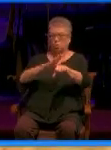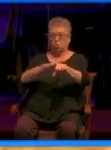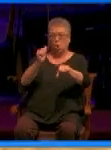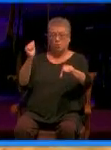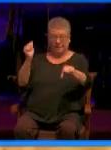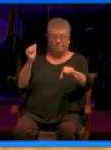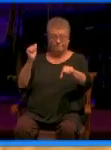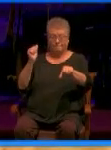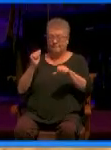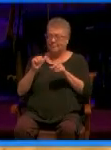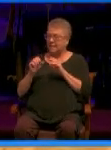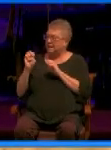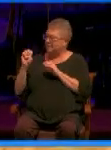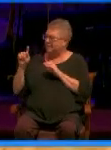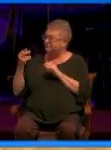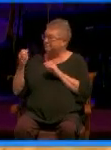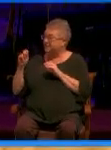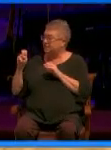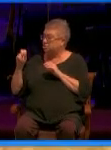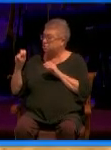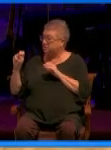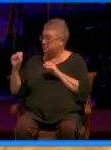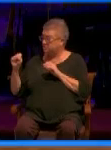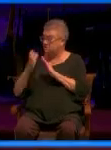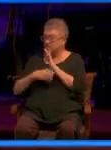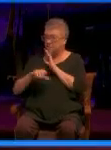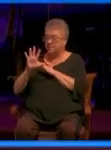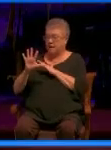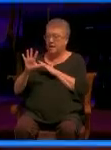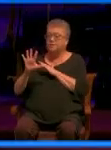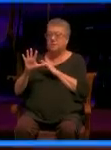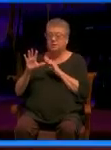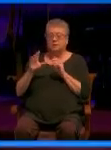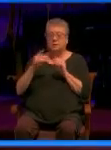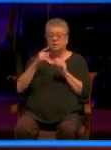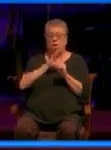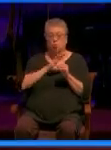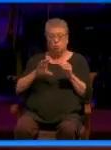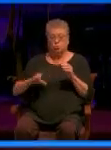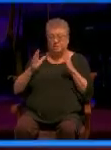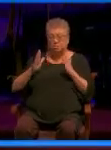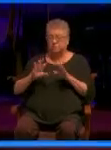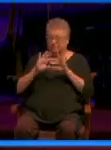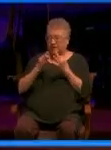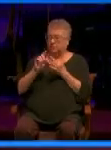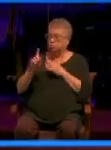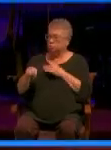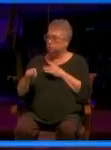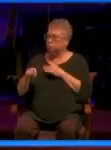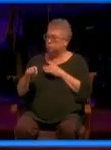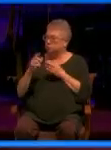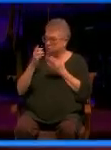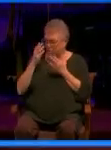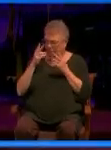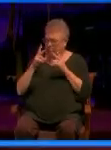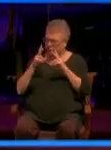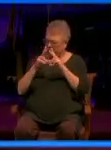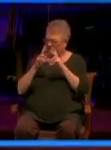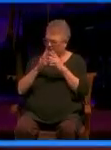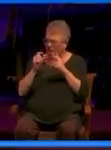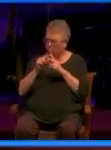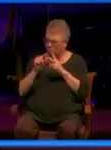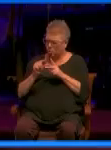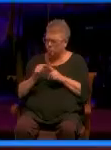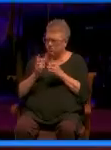In Ephesians chapter 5, the Apostle Paul tells us what a Christian family should look like. There's a lot of words in there, but I've pulled out